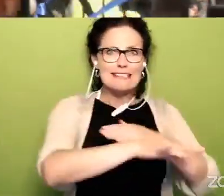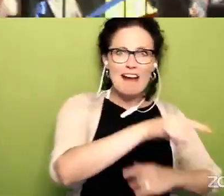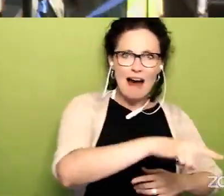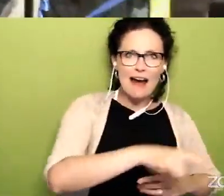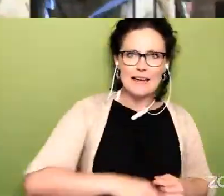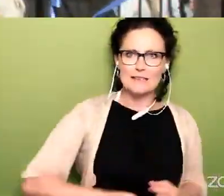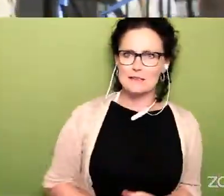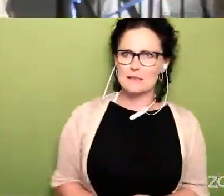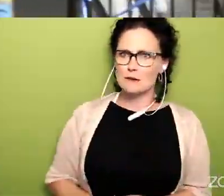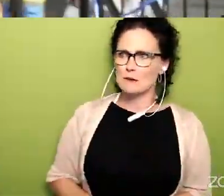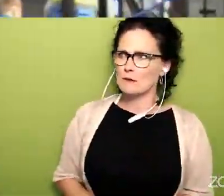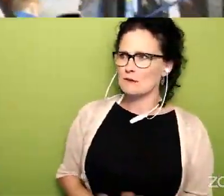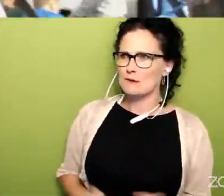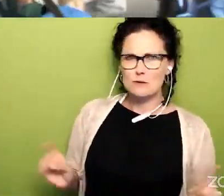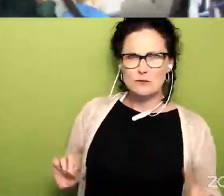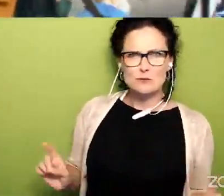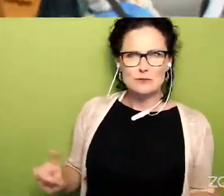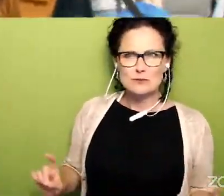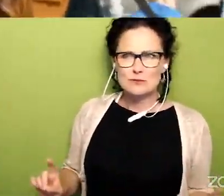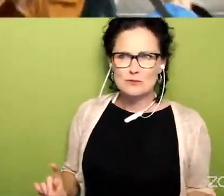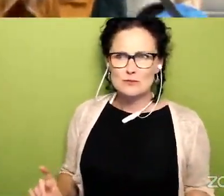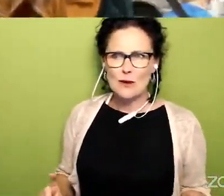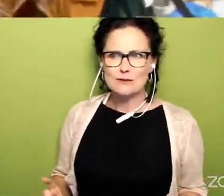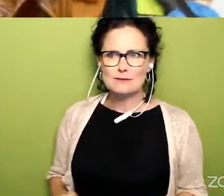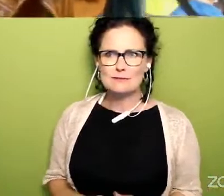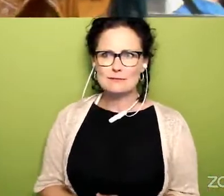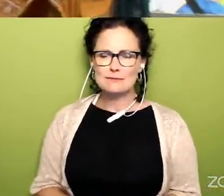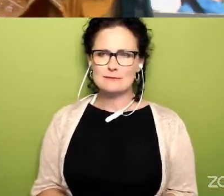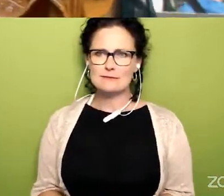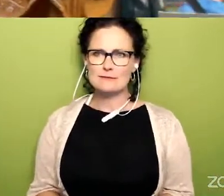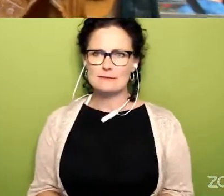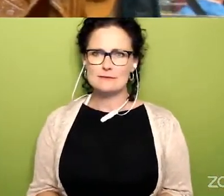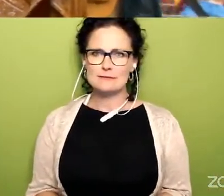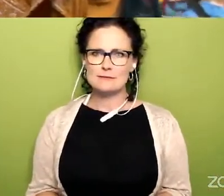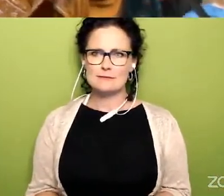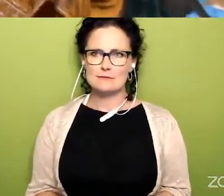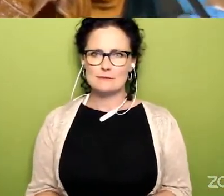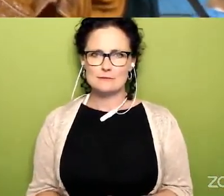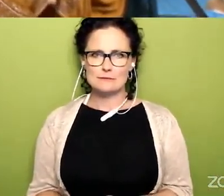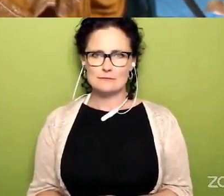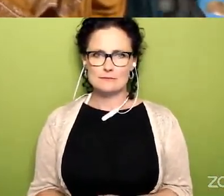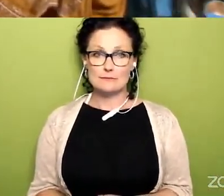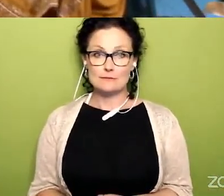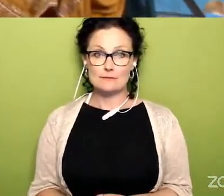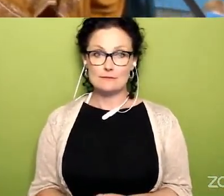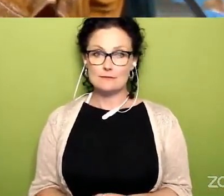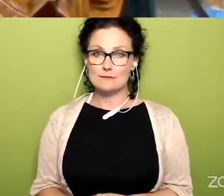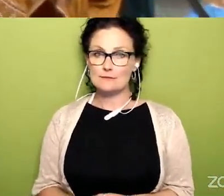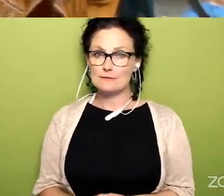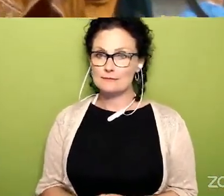Who are you? Michaela?